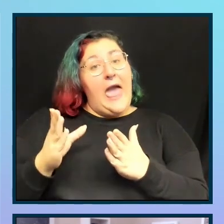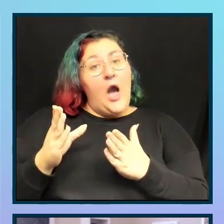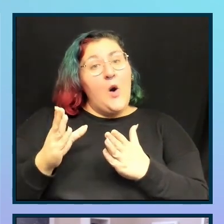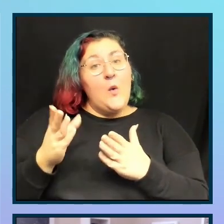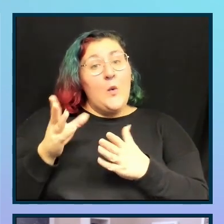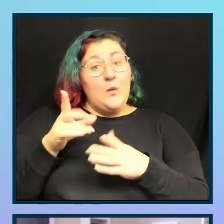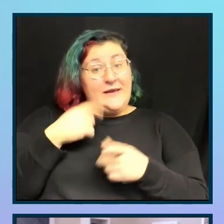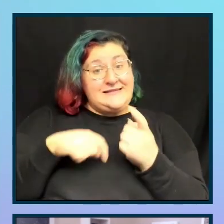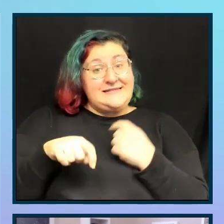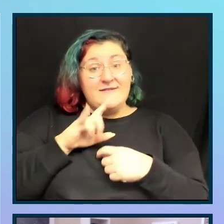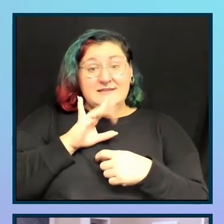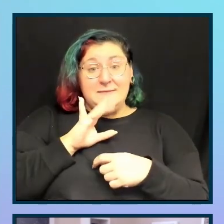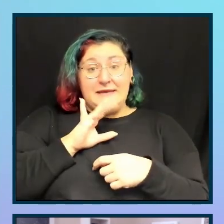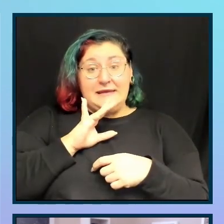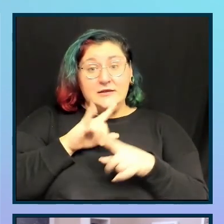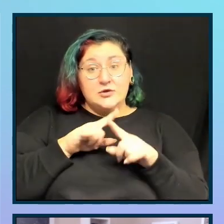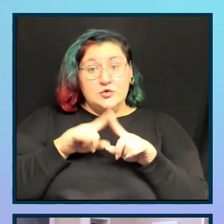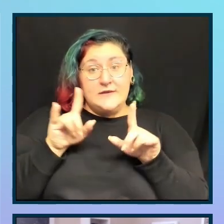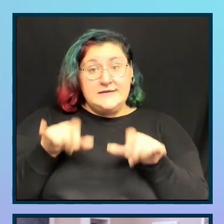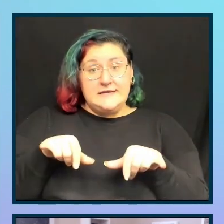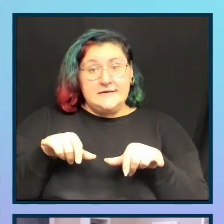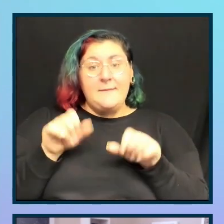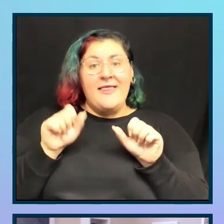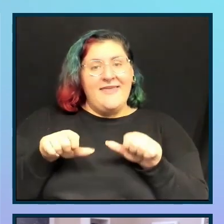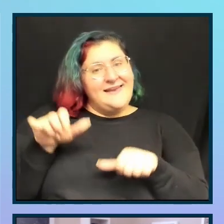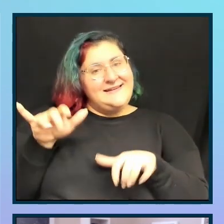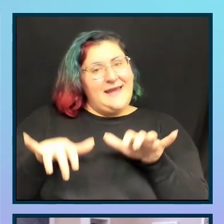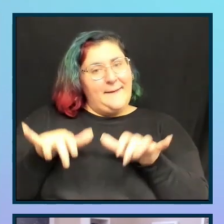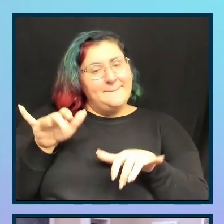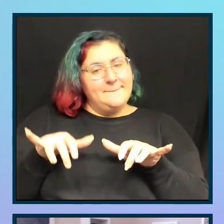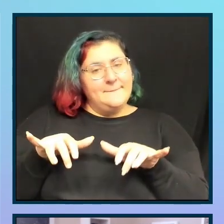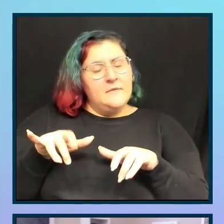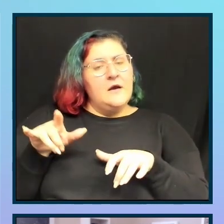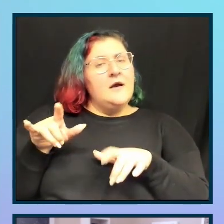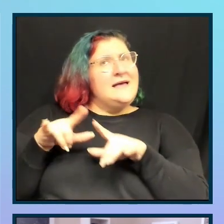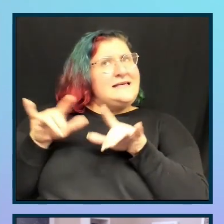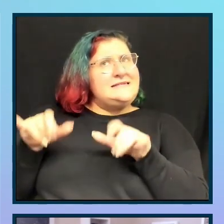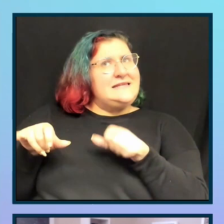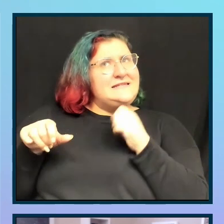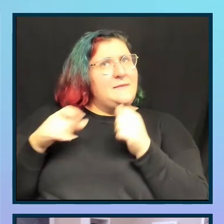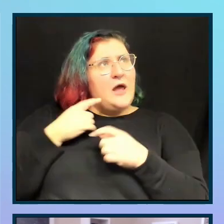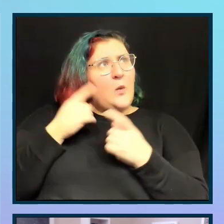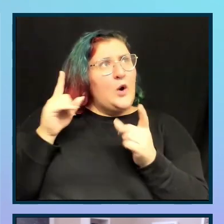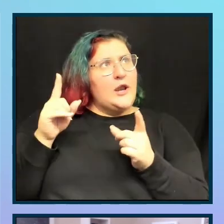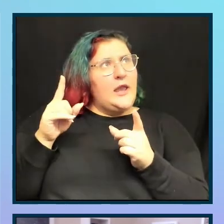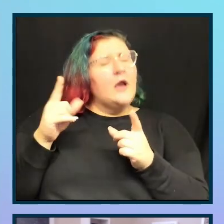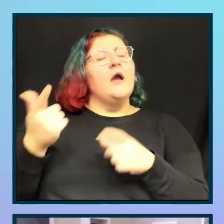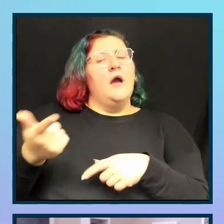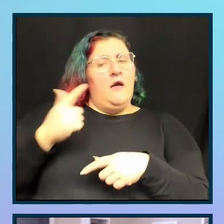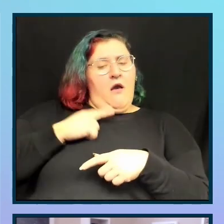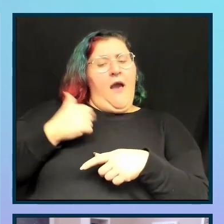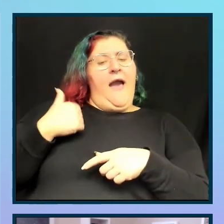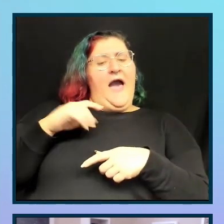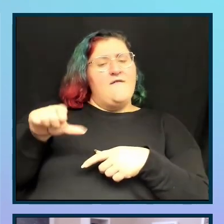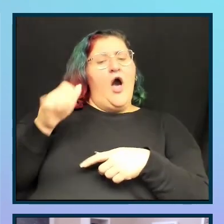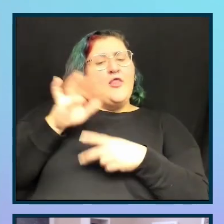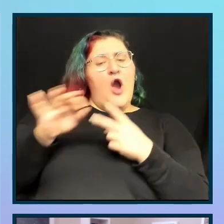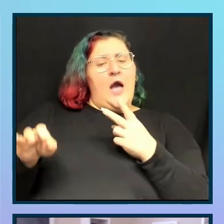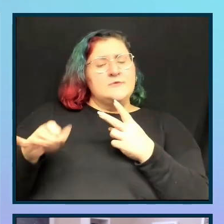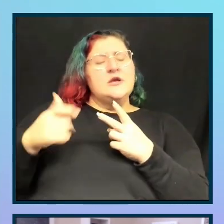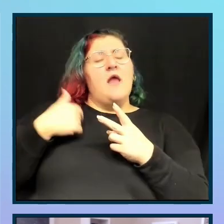And that will give them a way that, hey, if the AI system isn't working, I can work around it.